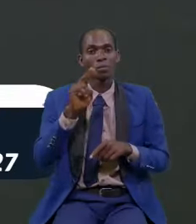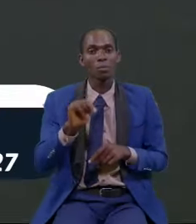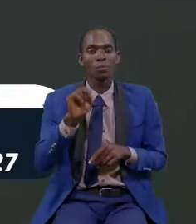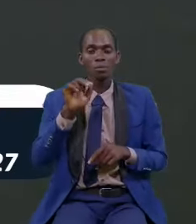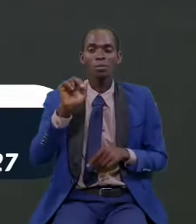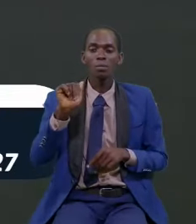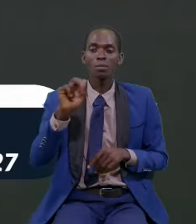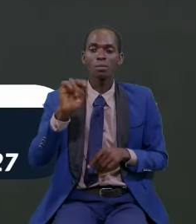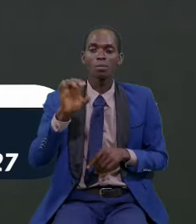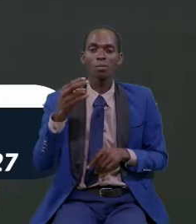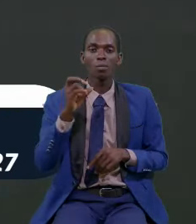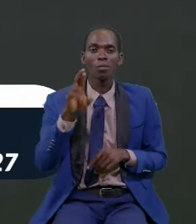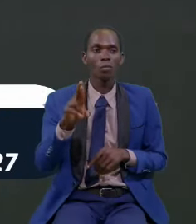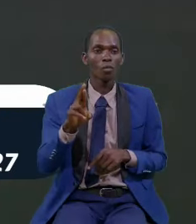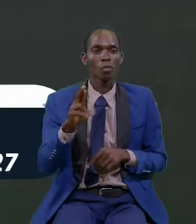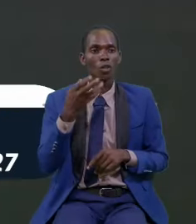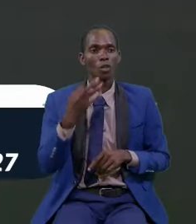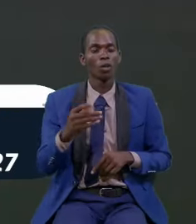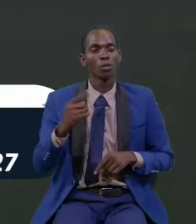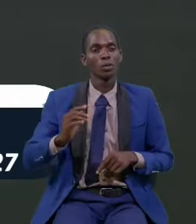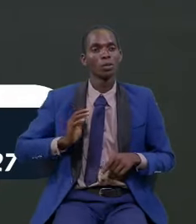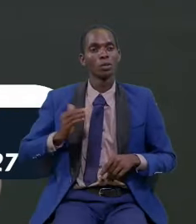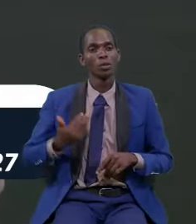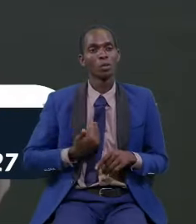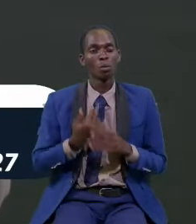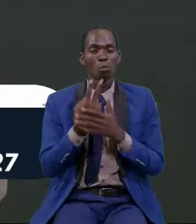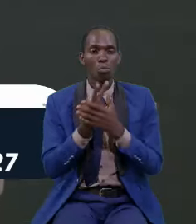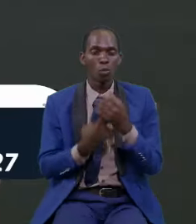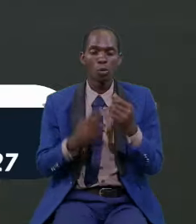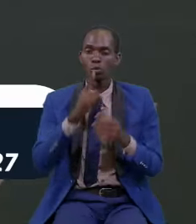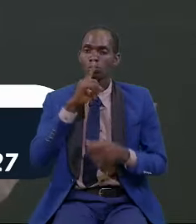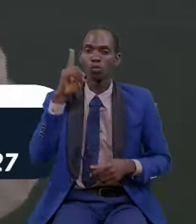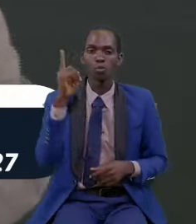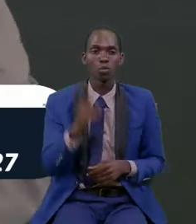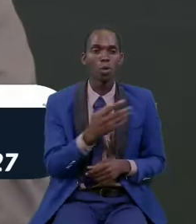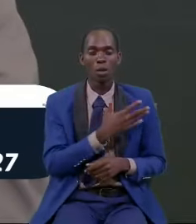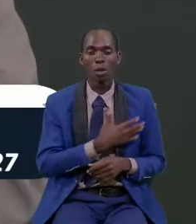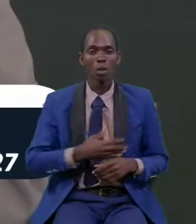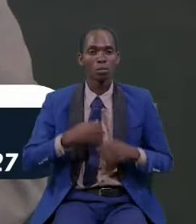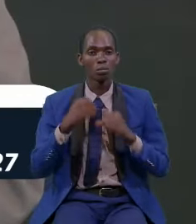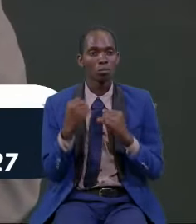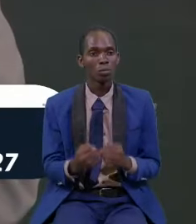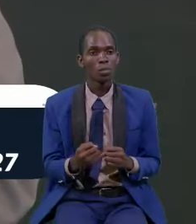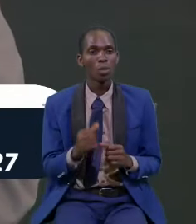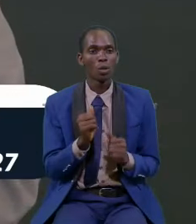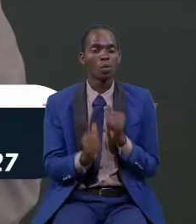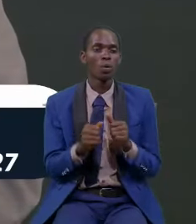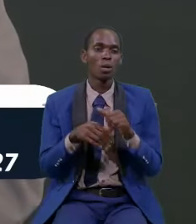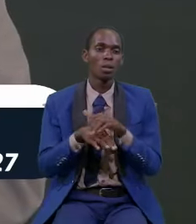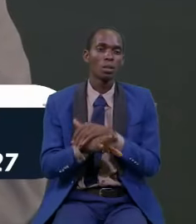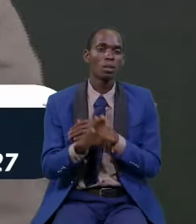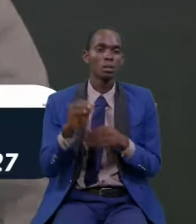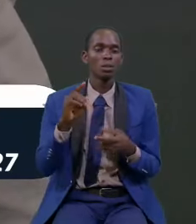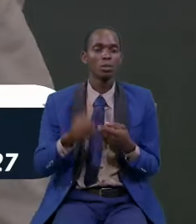both sure and steadfast, and which entereth into that within the